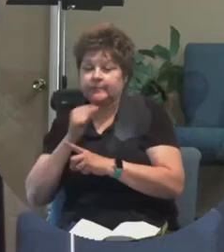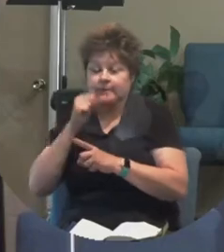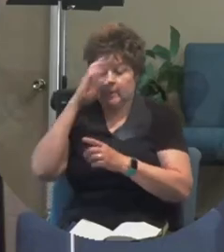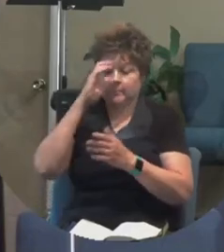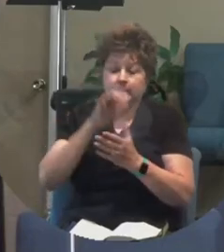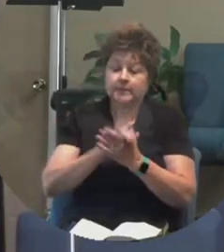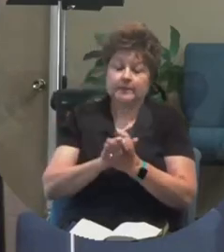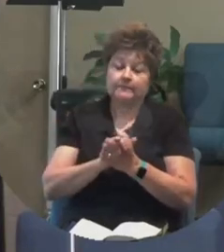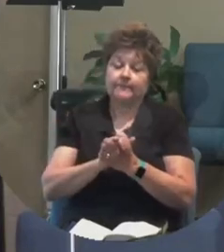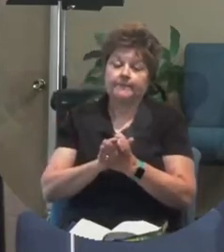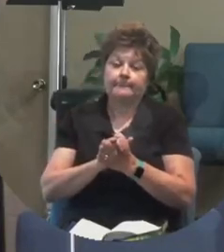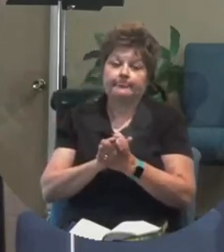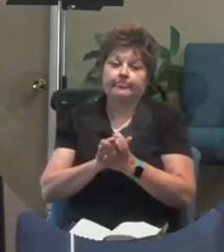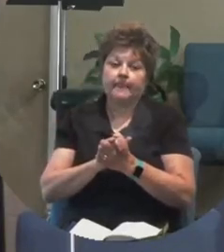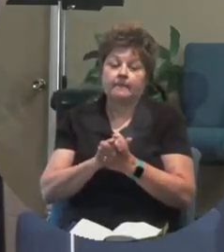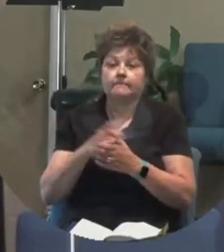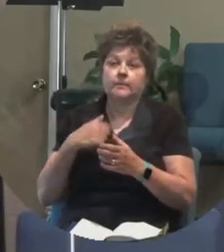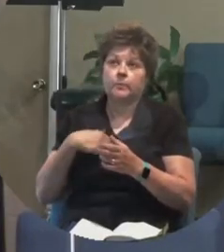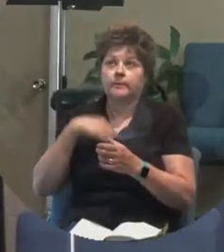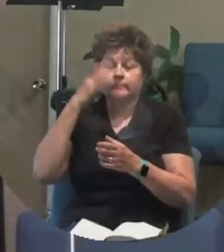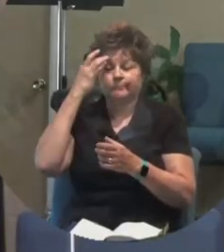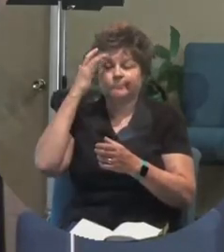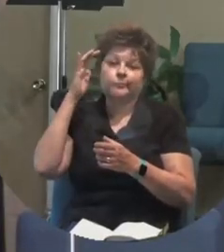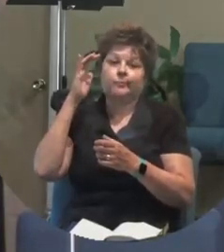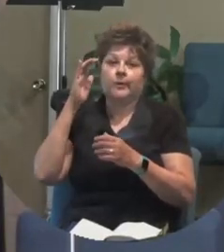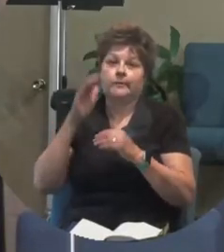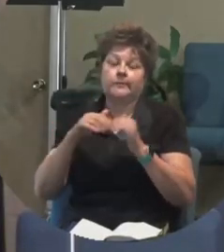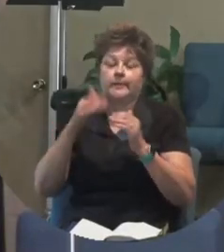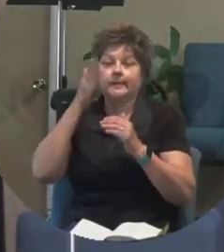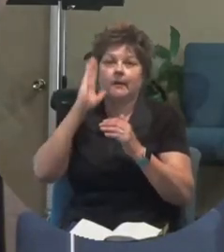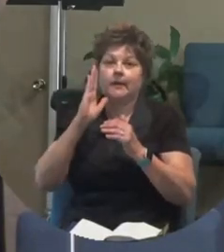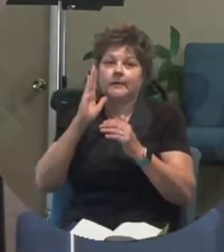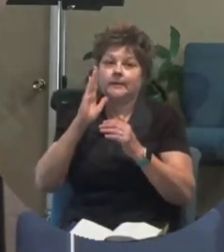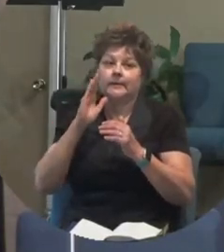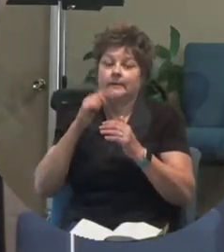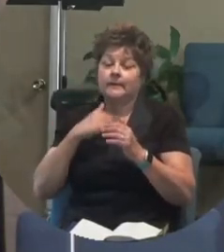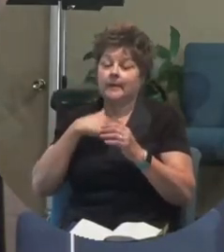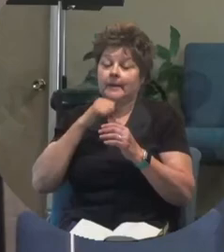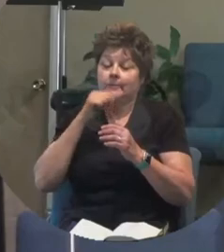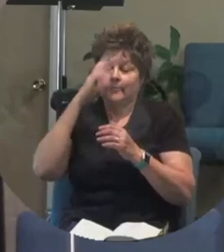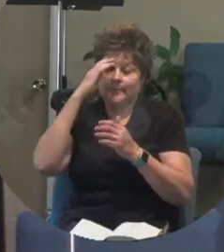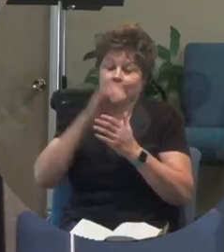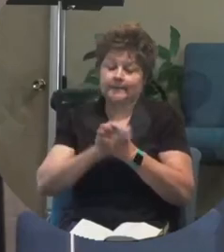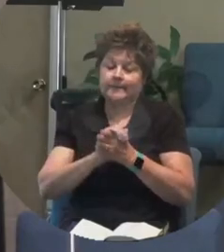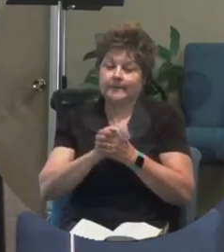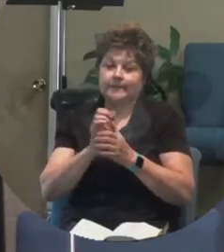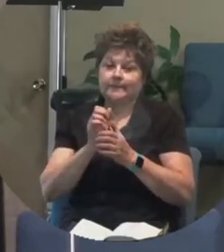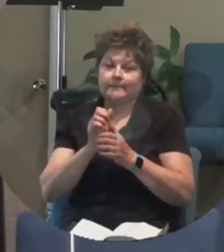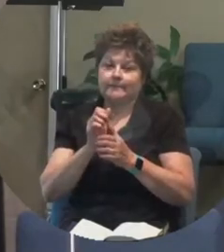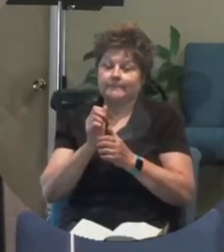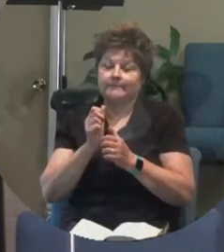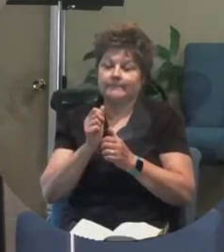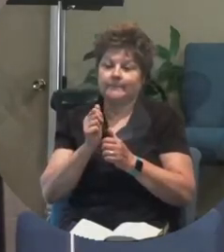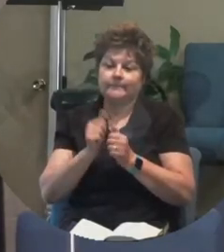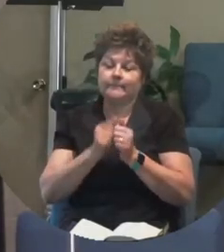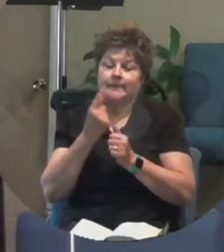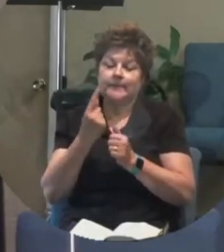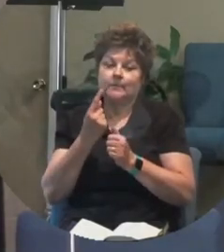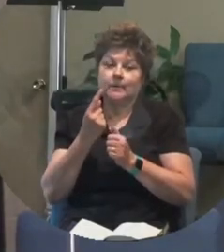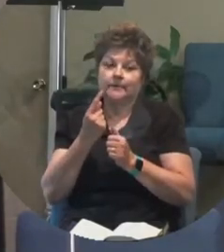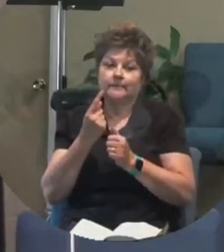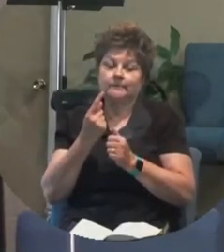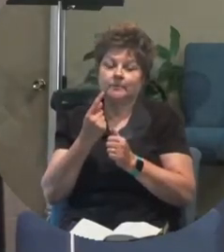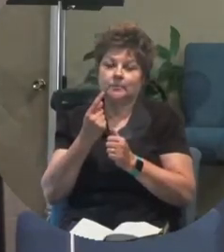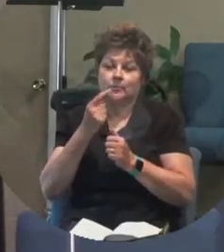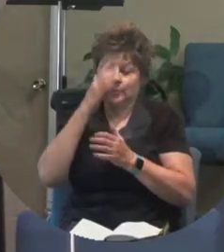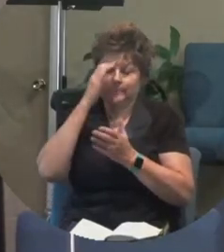we are smarter than God. I don't believe any of us would ever think we're smarter than God. But